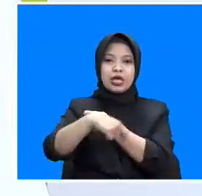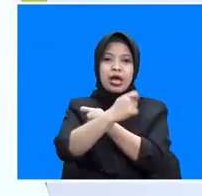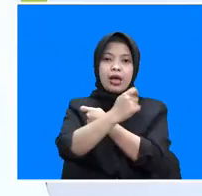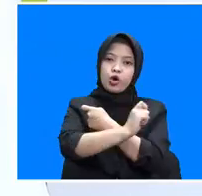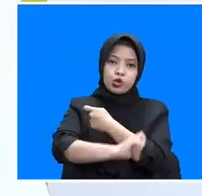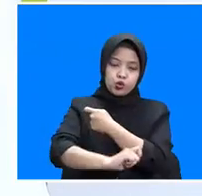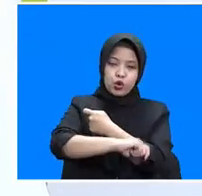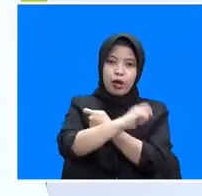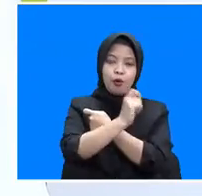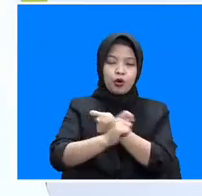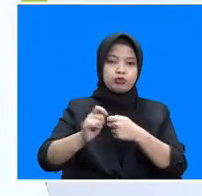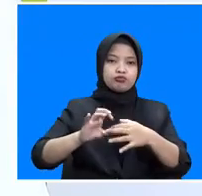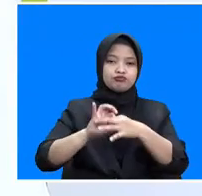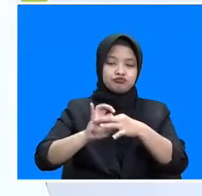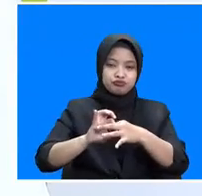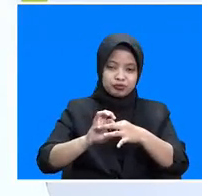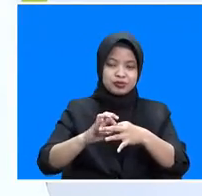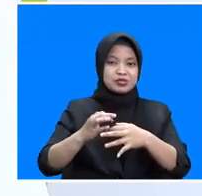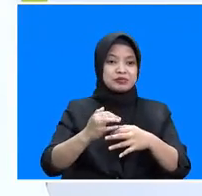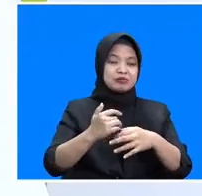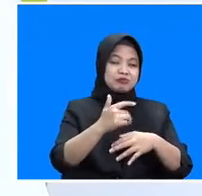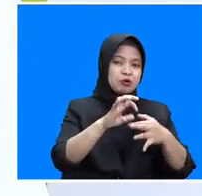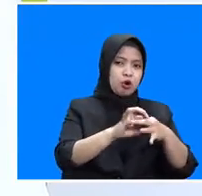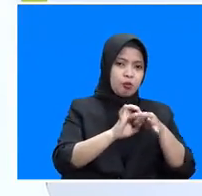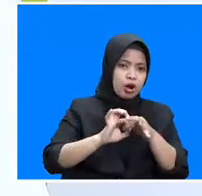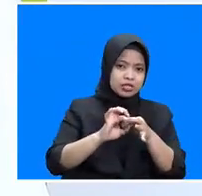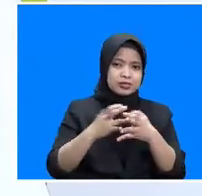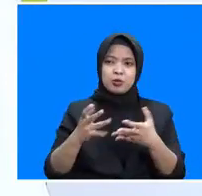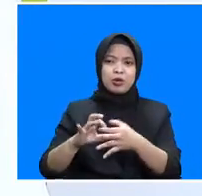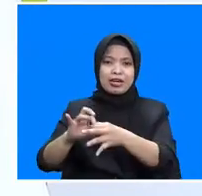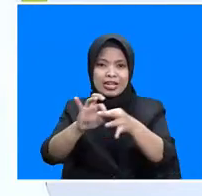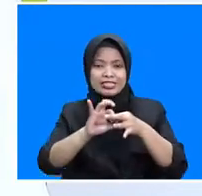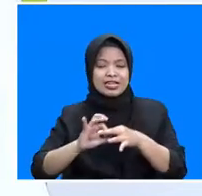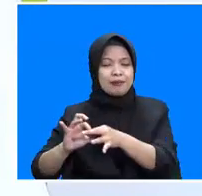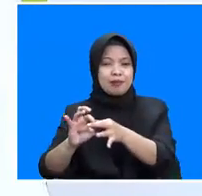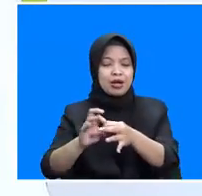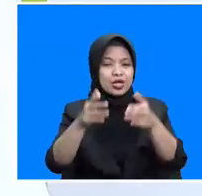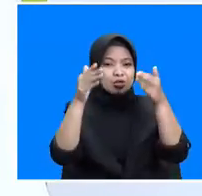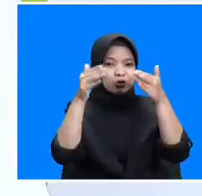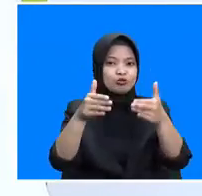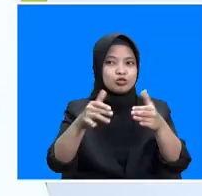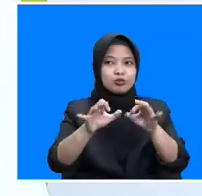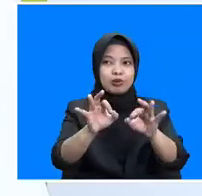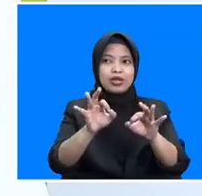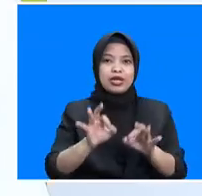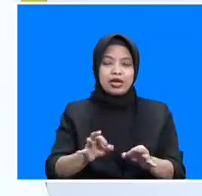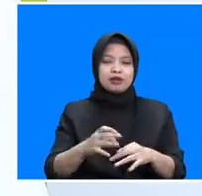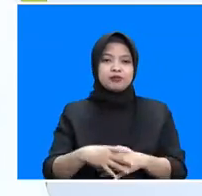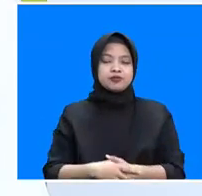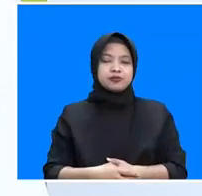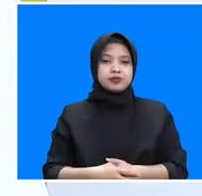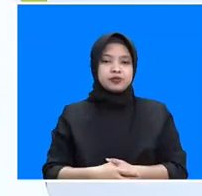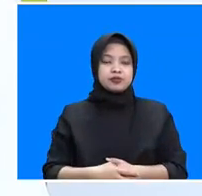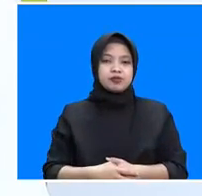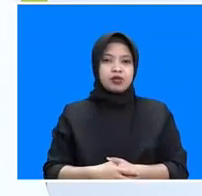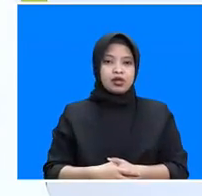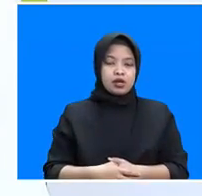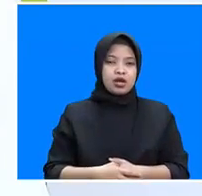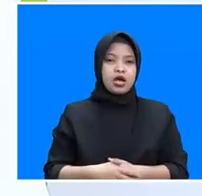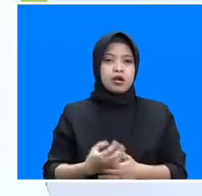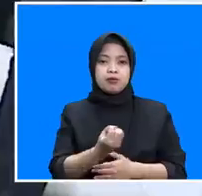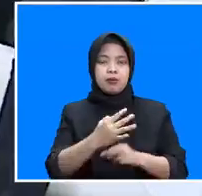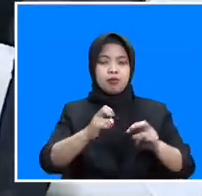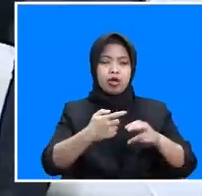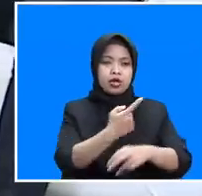the collaboration and cooperation on education matters, mm-hmm. right from basic education to schooling mm-hmm. to higher education to research